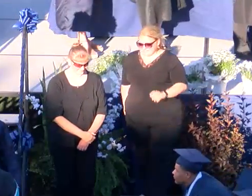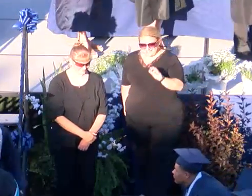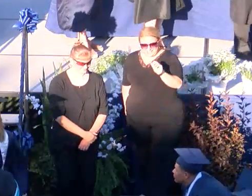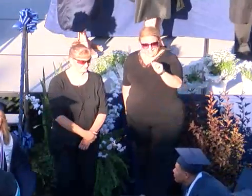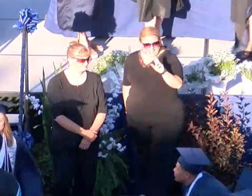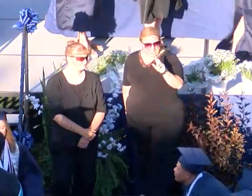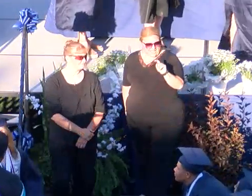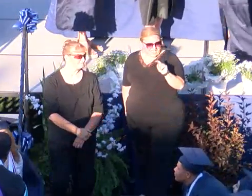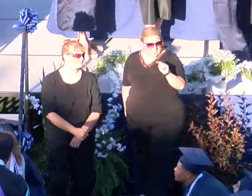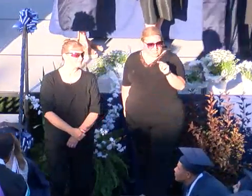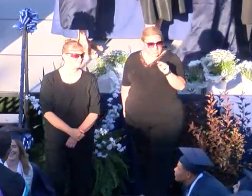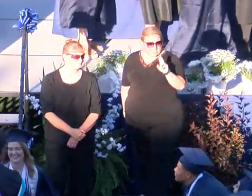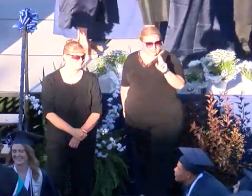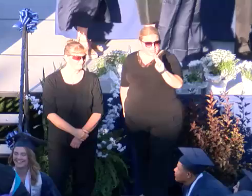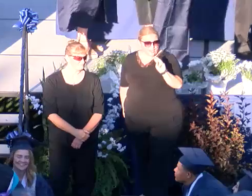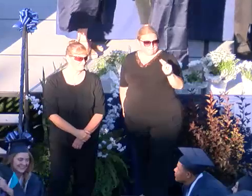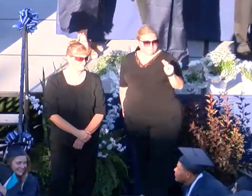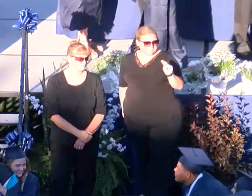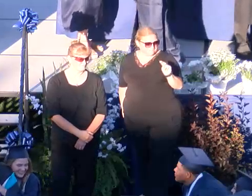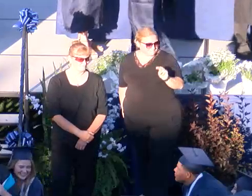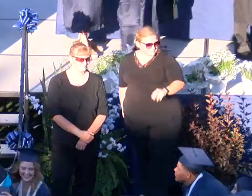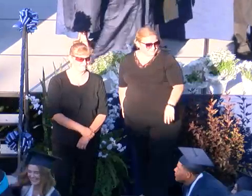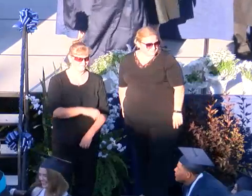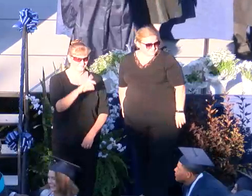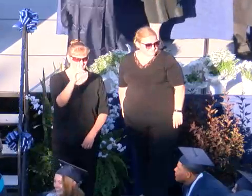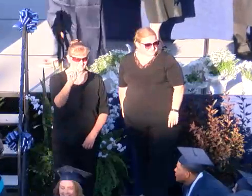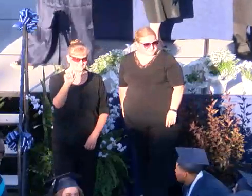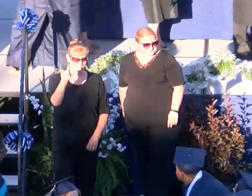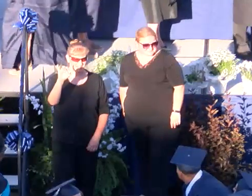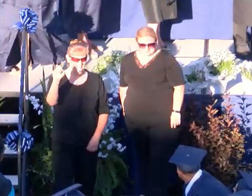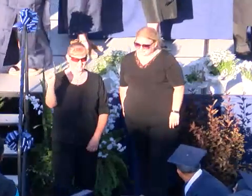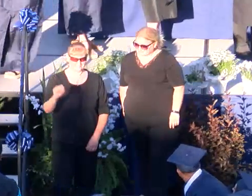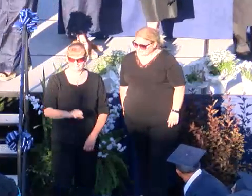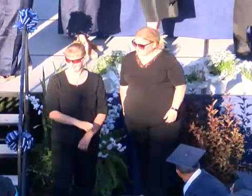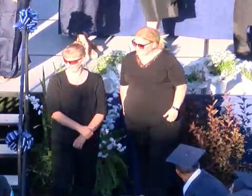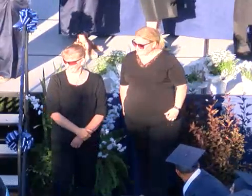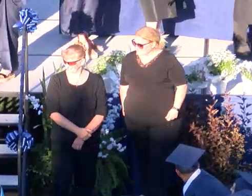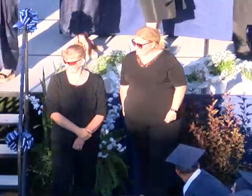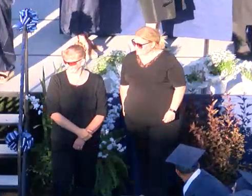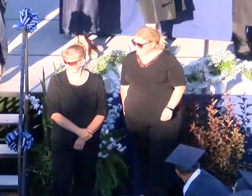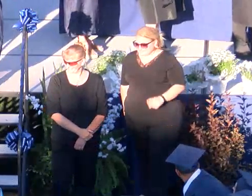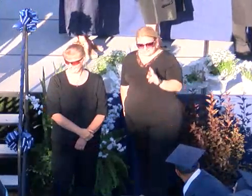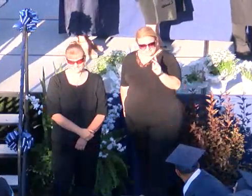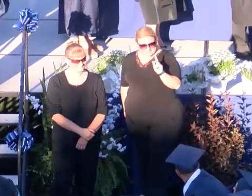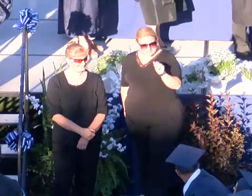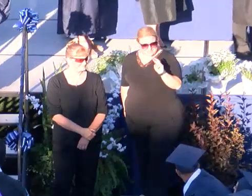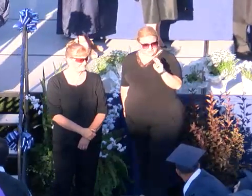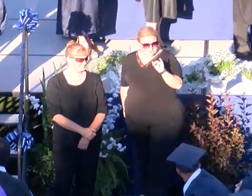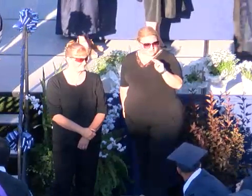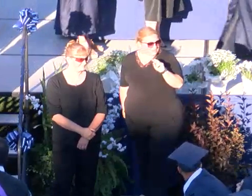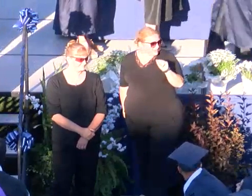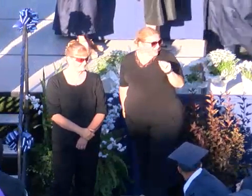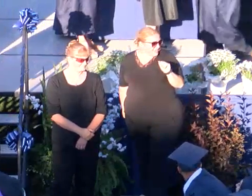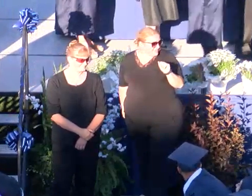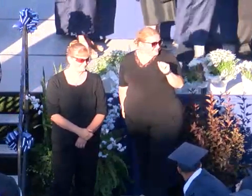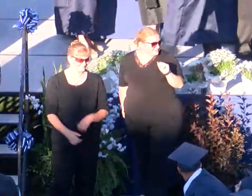Autumn Cameron. Dallas French. Karina Giselle